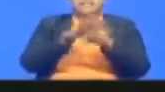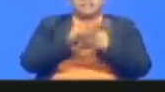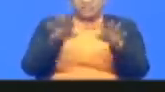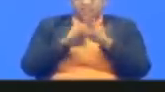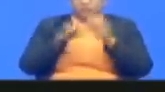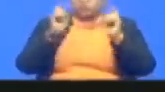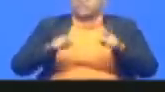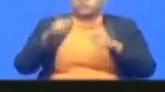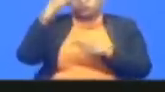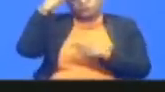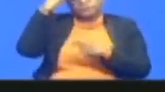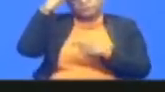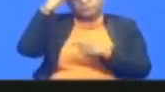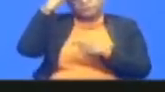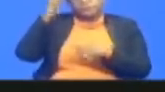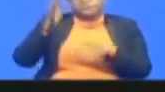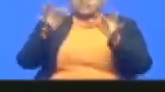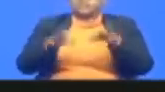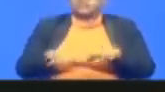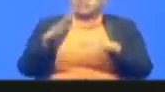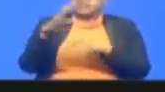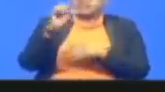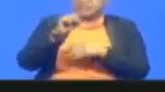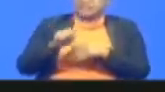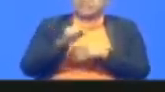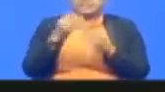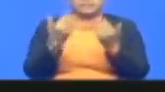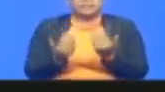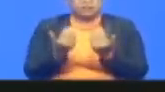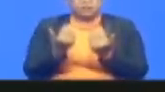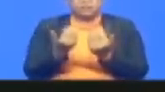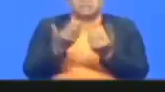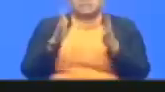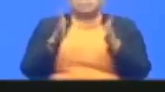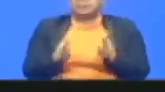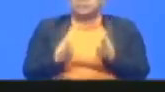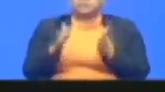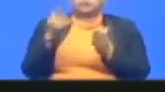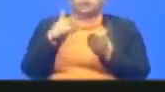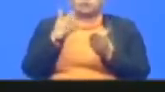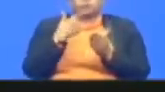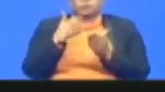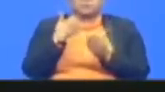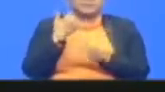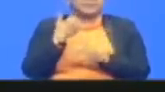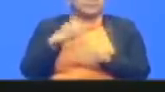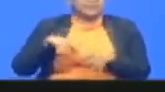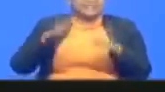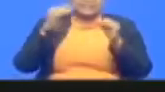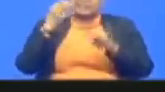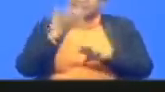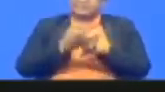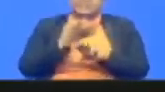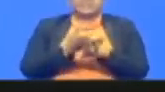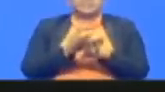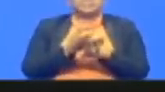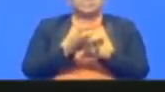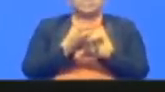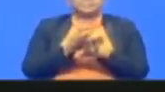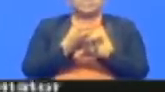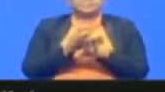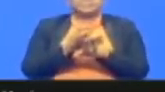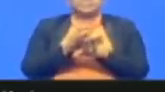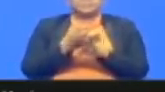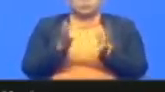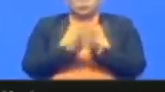know. Now, Treasury Cabinet Secretary Henry Rotich is a man who finds it very difficult to say no. Faced with two